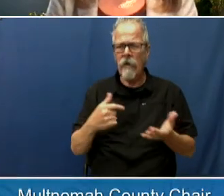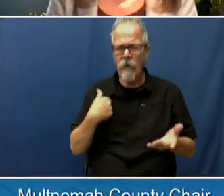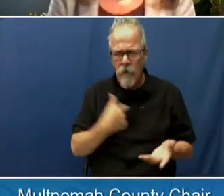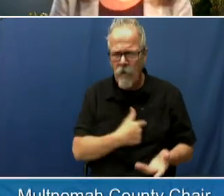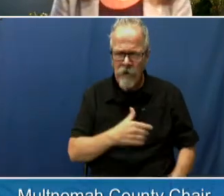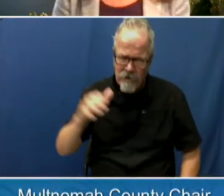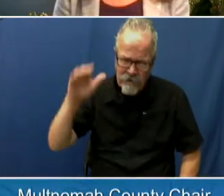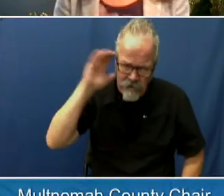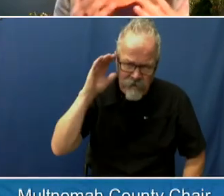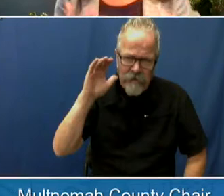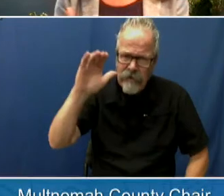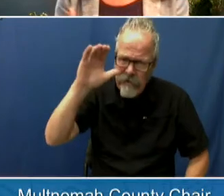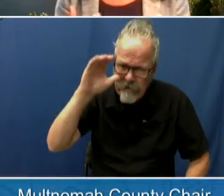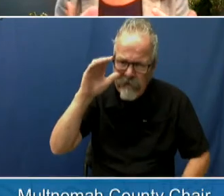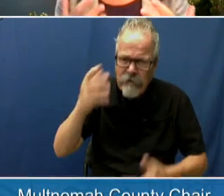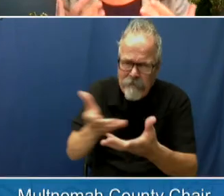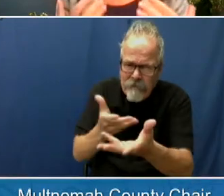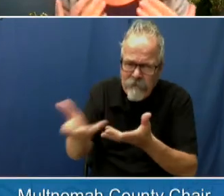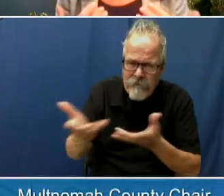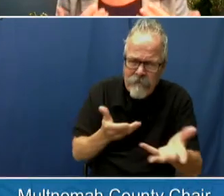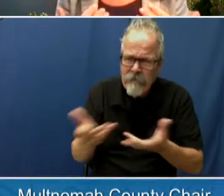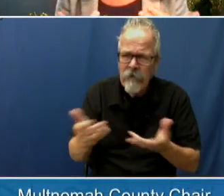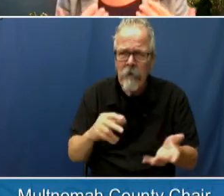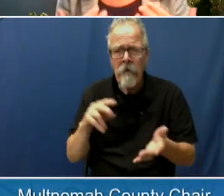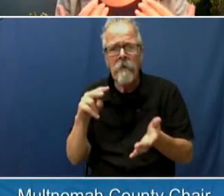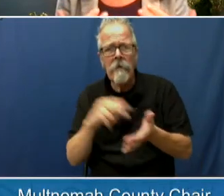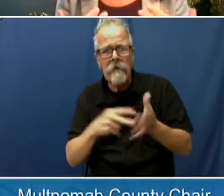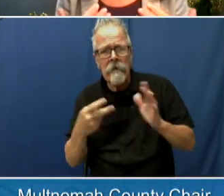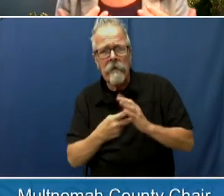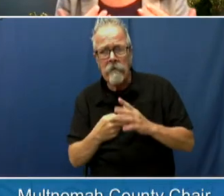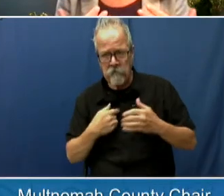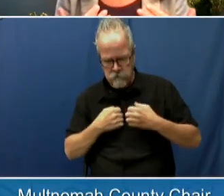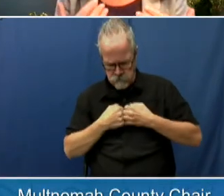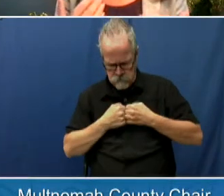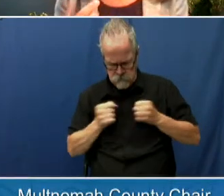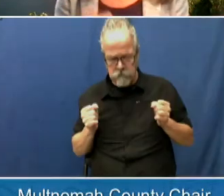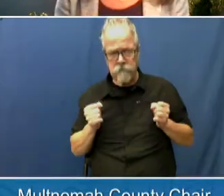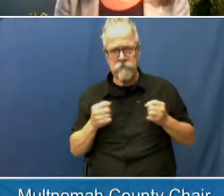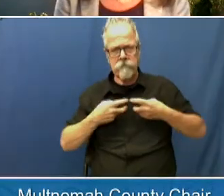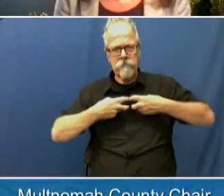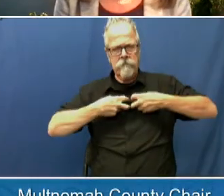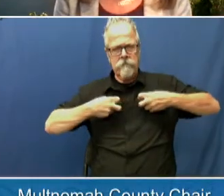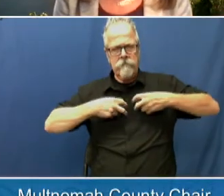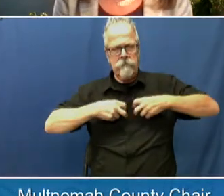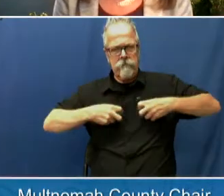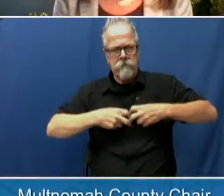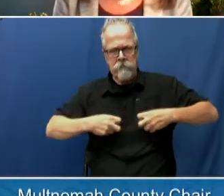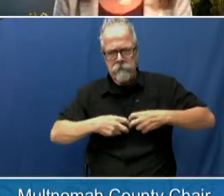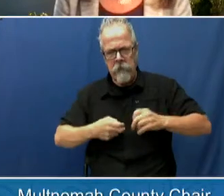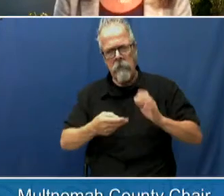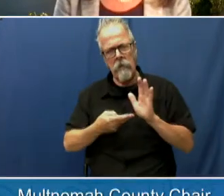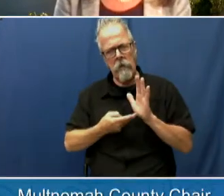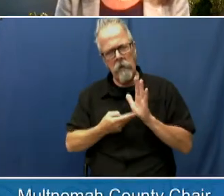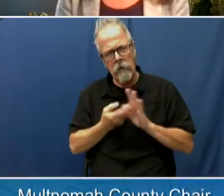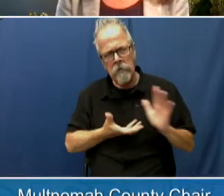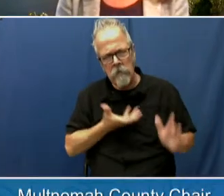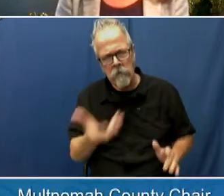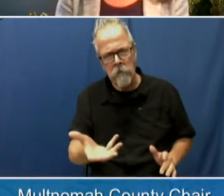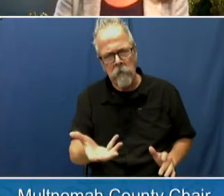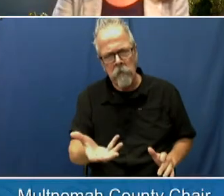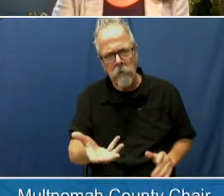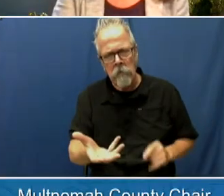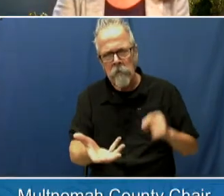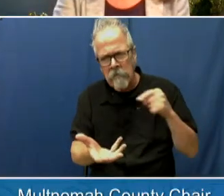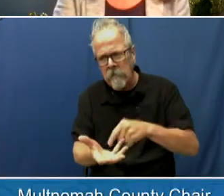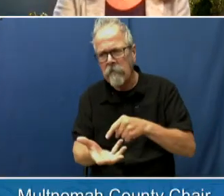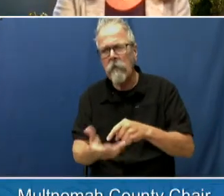It requires the tough work of being honest about our organizations and institutions, and the even tougher work of genuinely